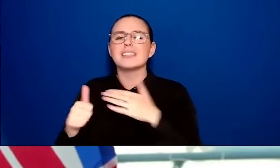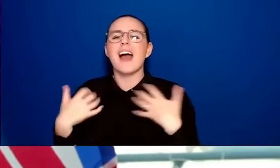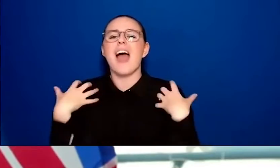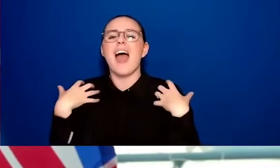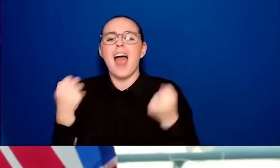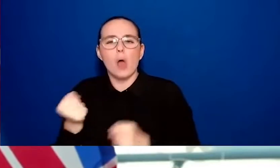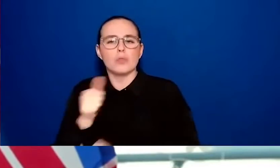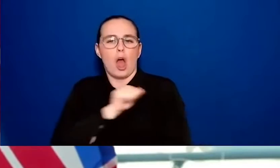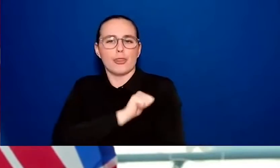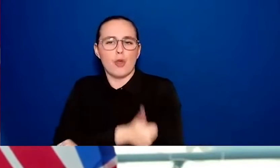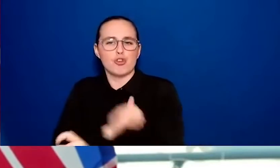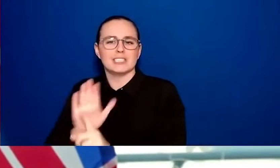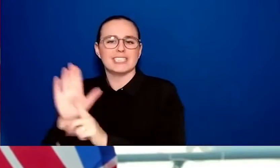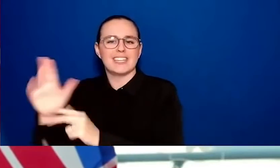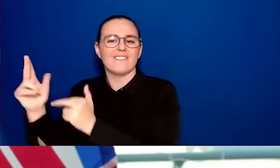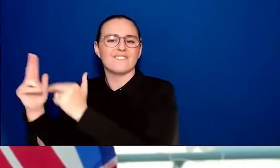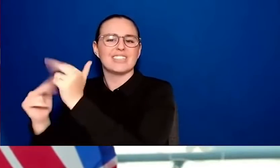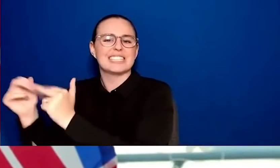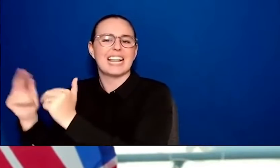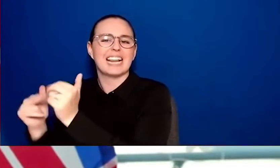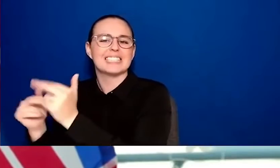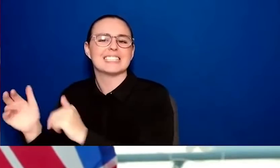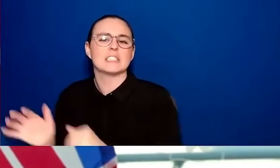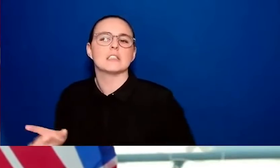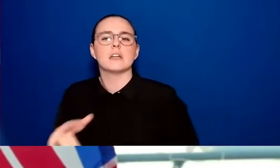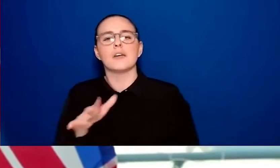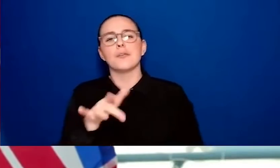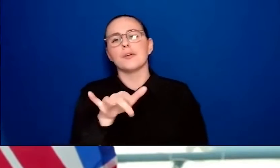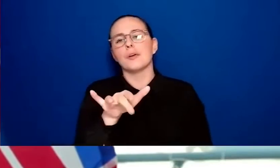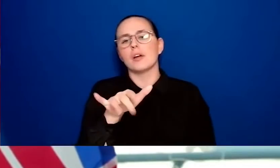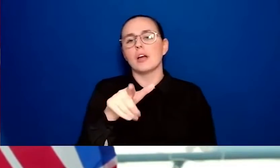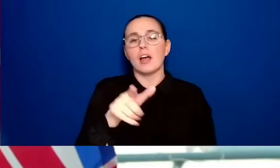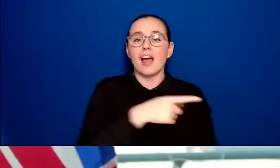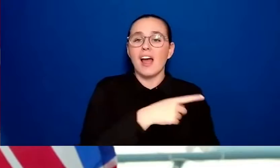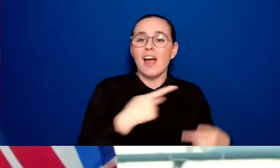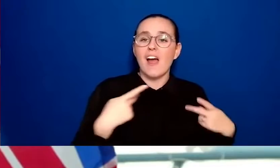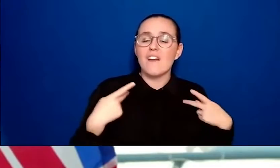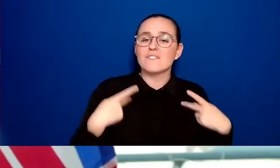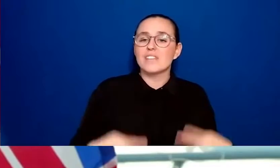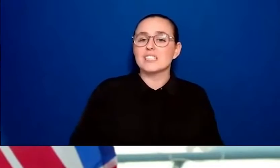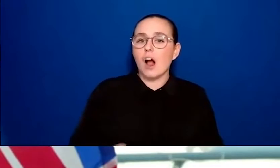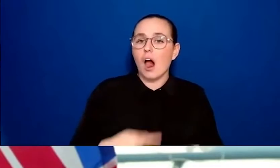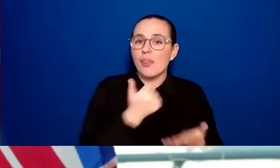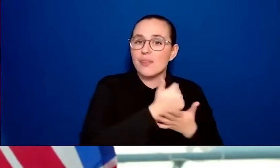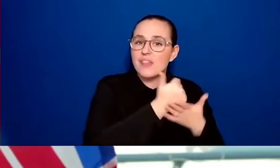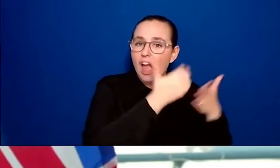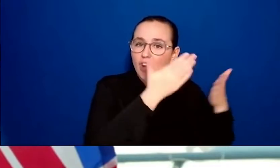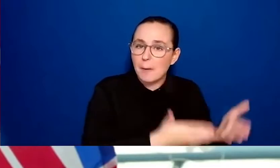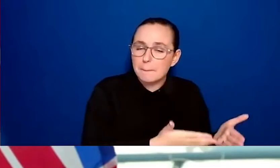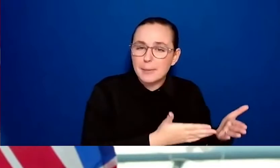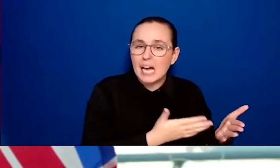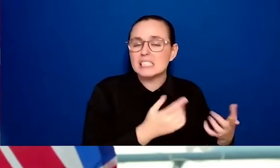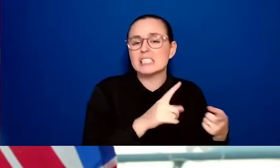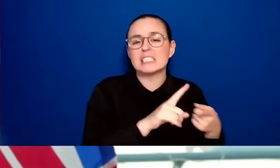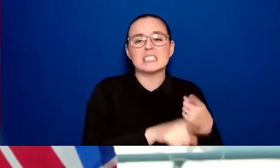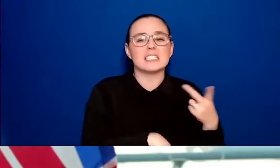private practitioner, a physiotherapist, or a physician who works in the community and doesn't have any